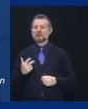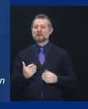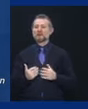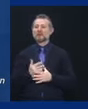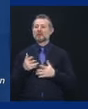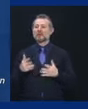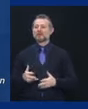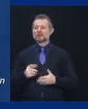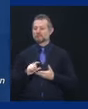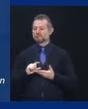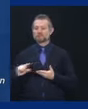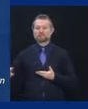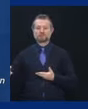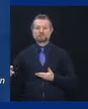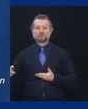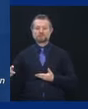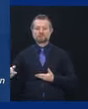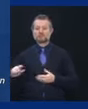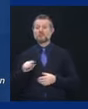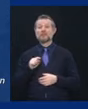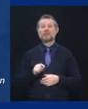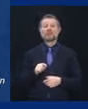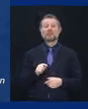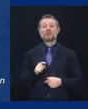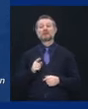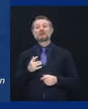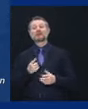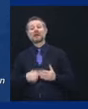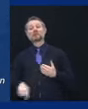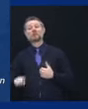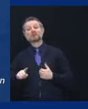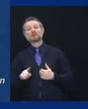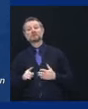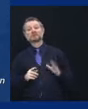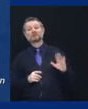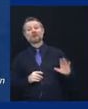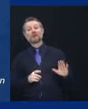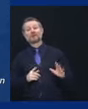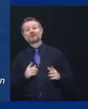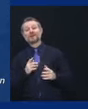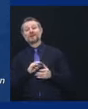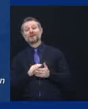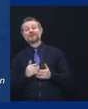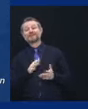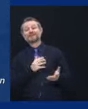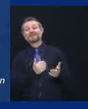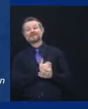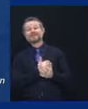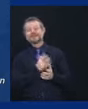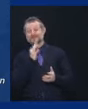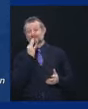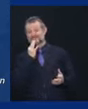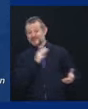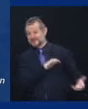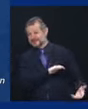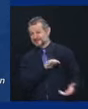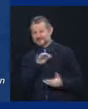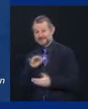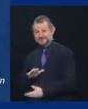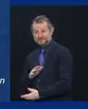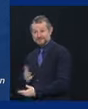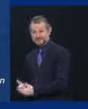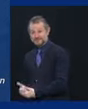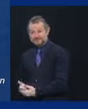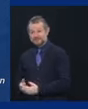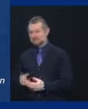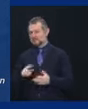We'll start to get the next week's allocation, but what's clear now is we're going to be going